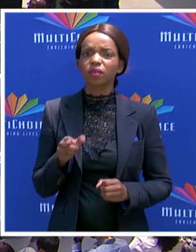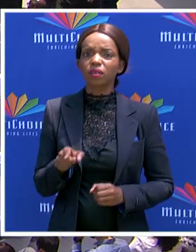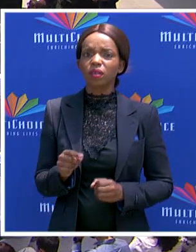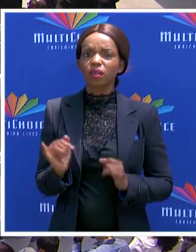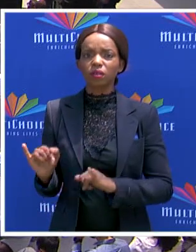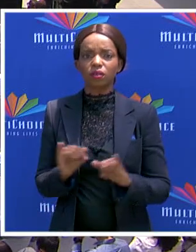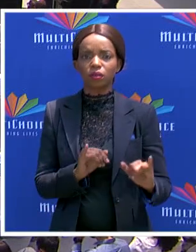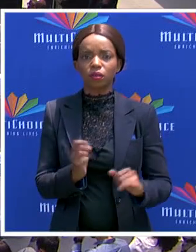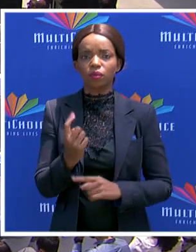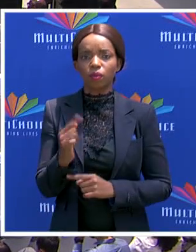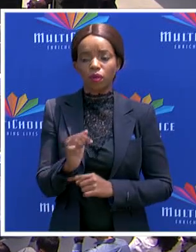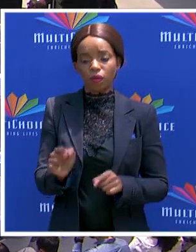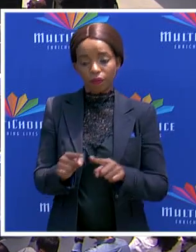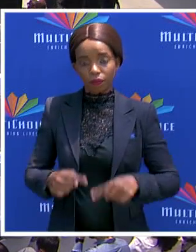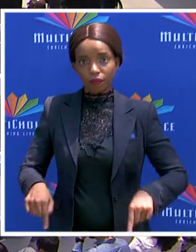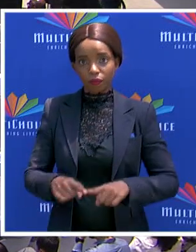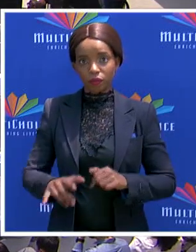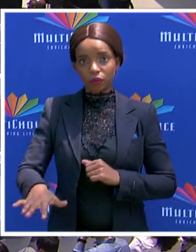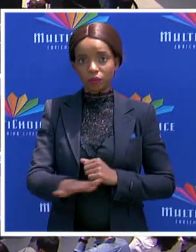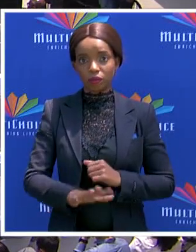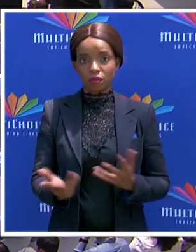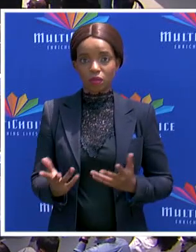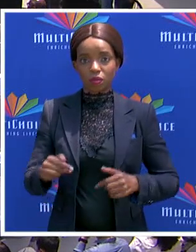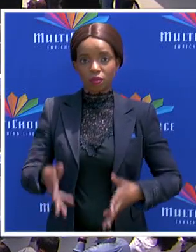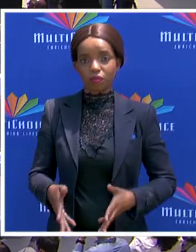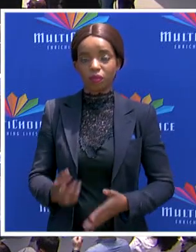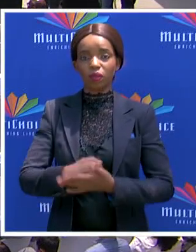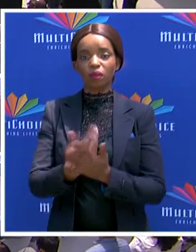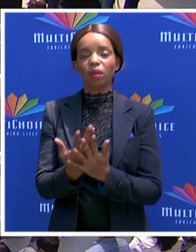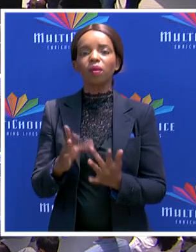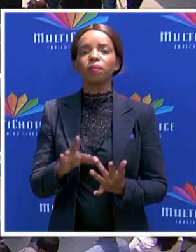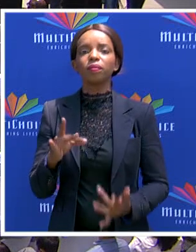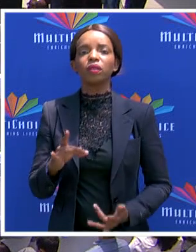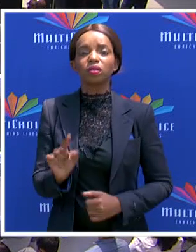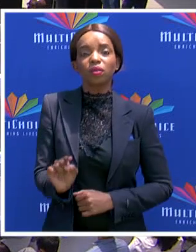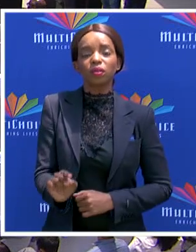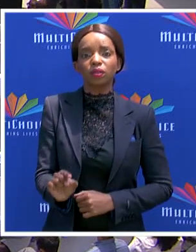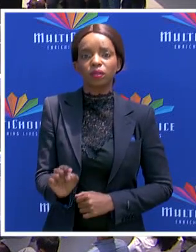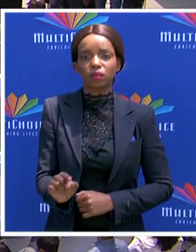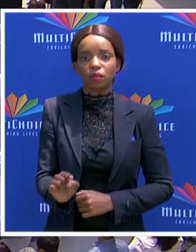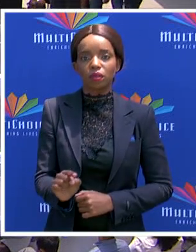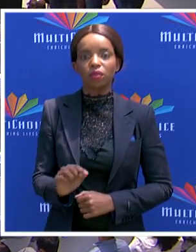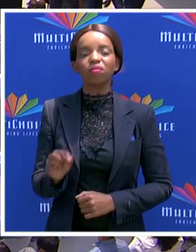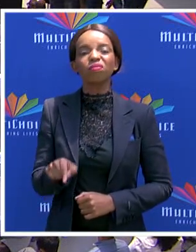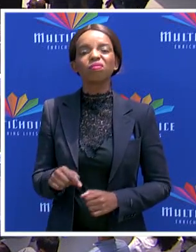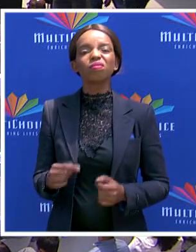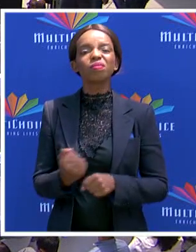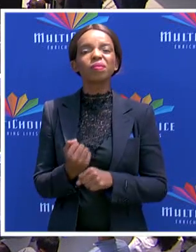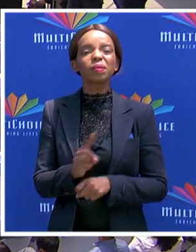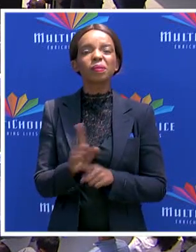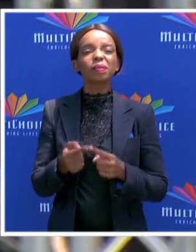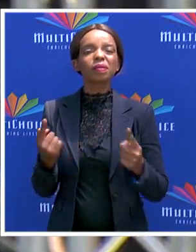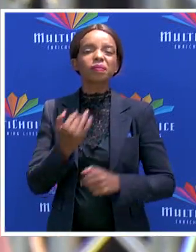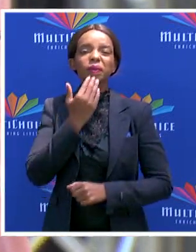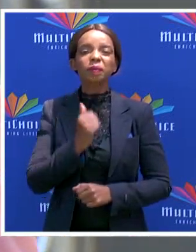one of the biggest platforms on Multichoice. So I'm very grateful to have been a part of the family, and I'm really certain that you are too. Friends, please allow me